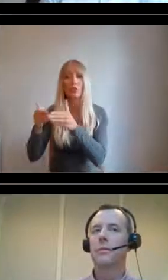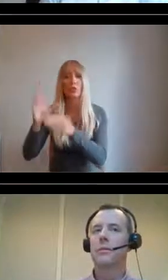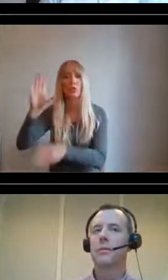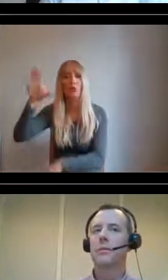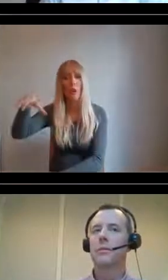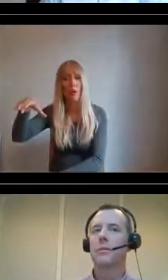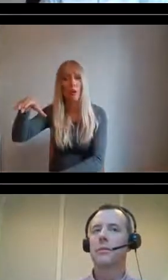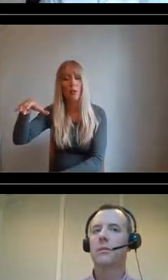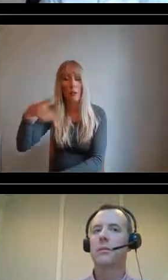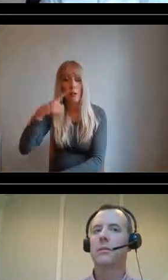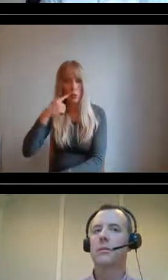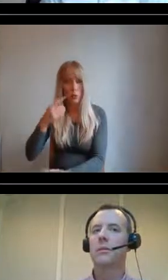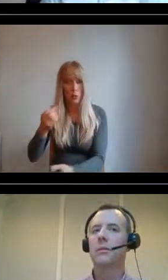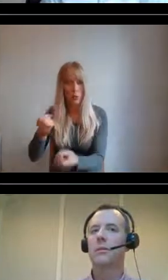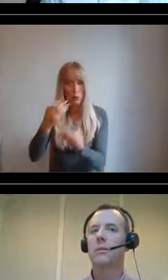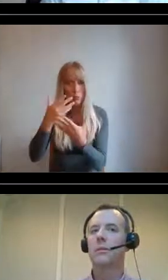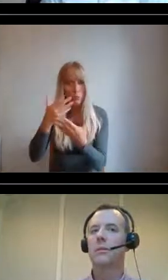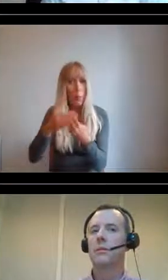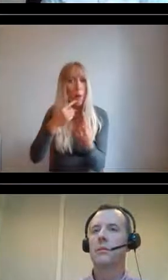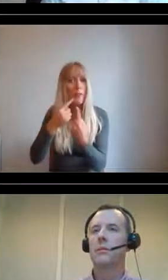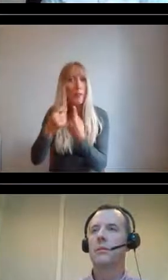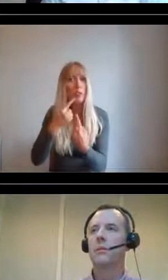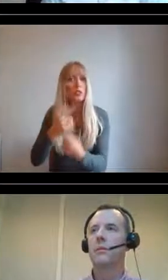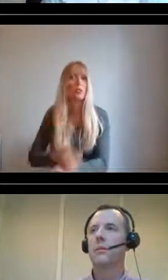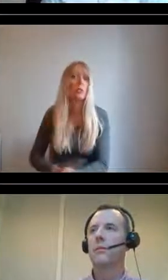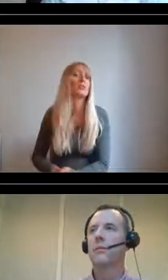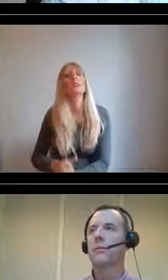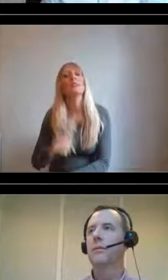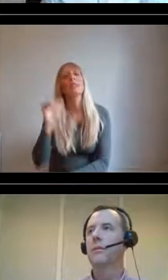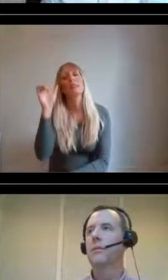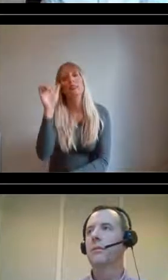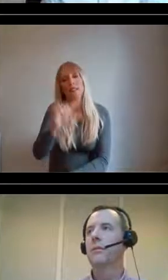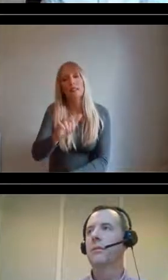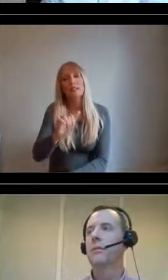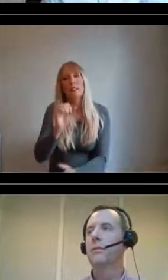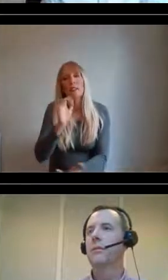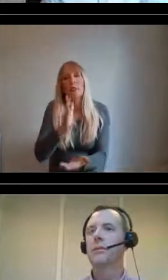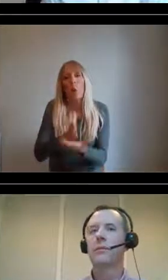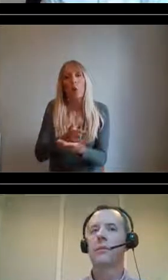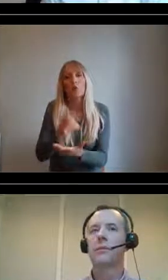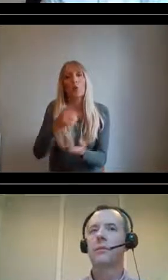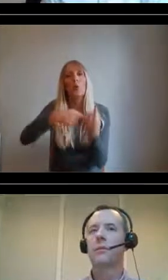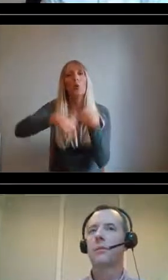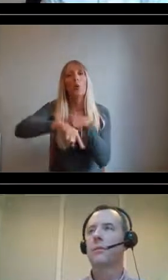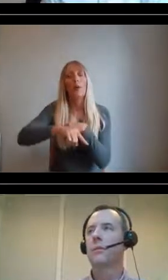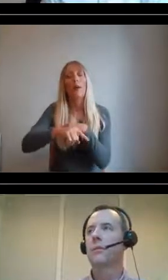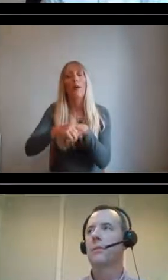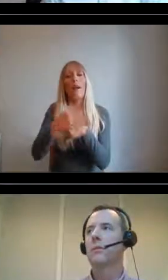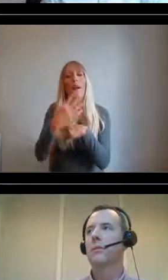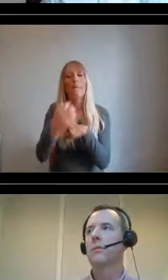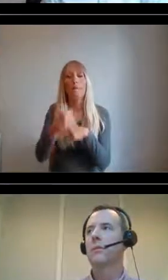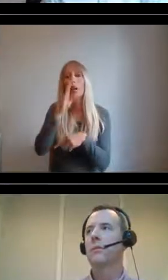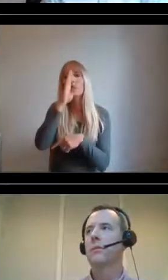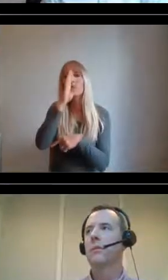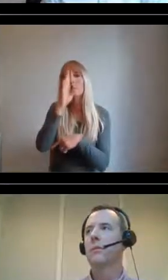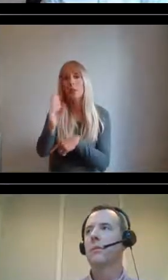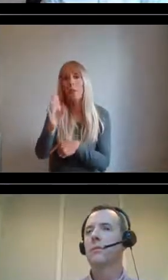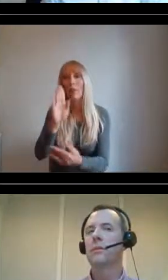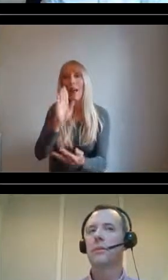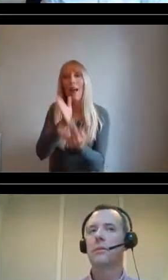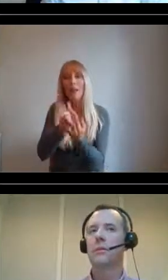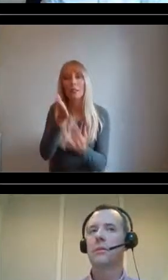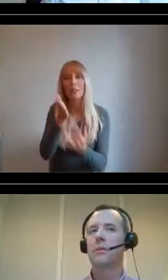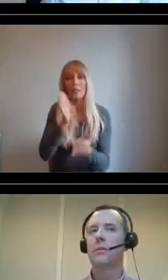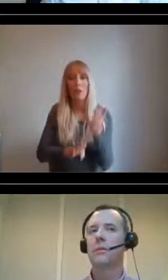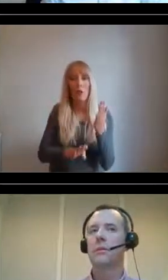share any more information about that? Yeah, of course. We have got direct access from